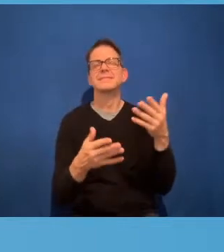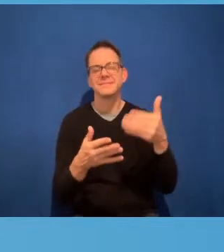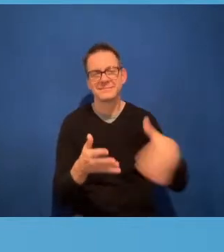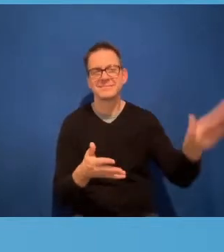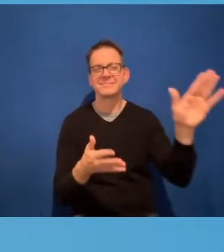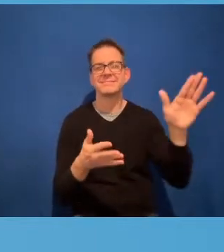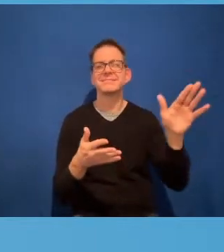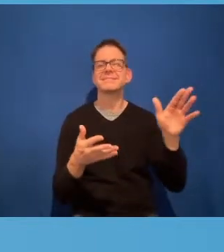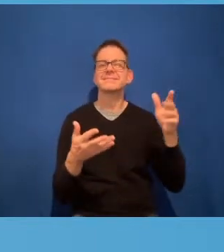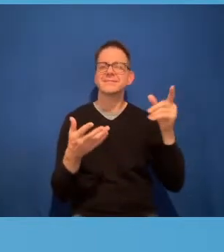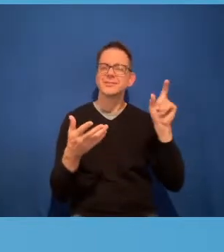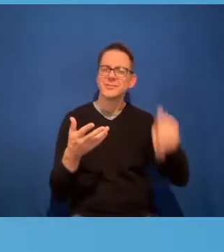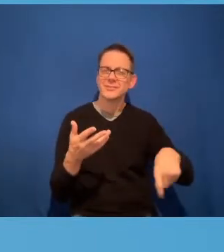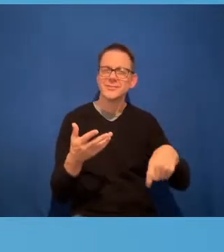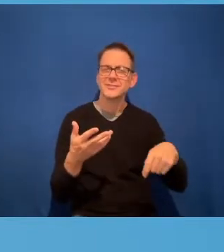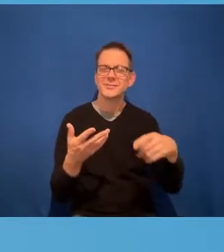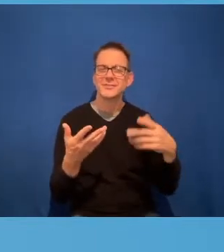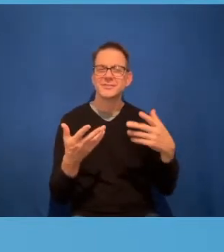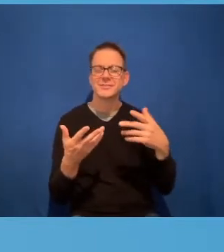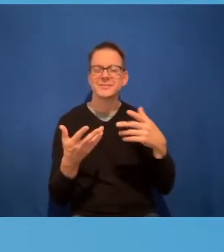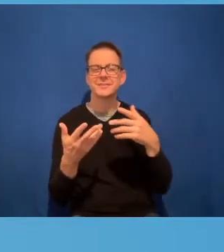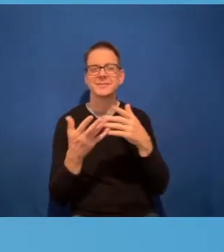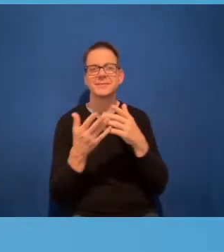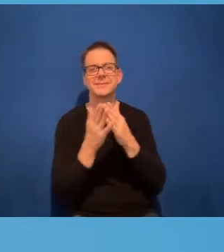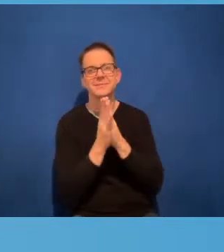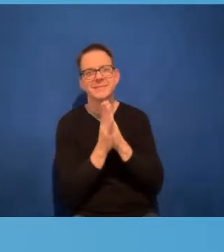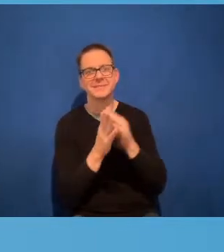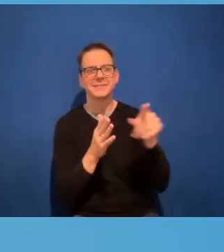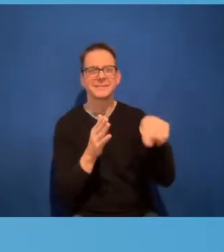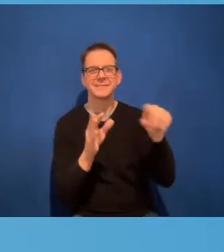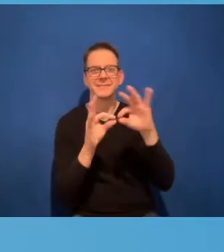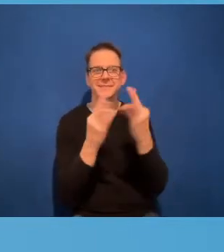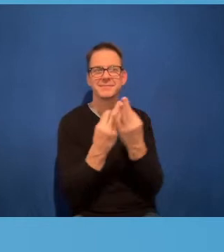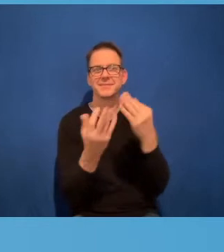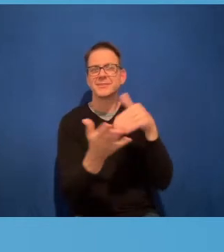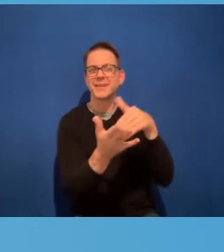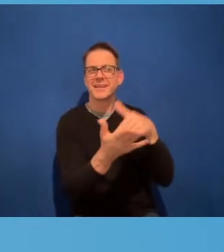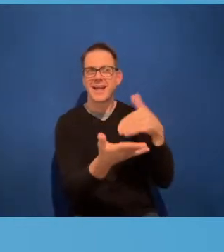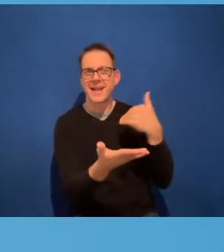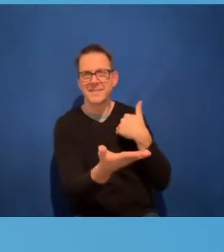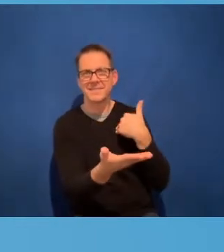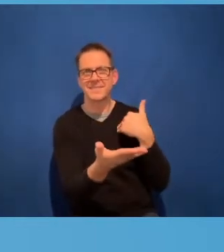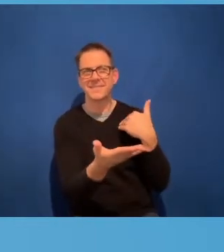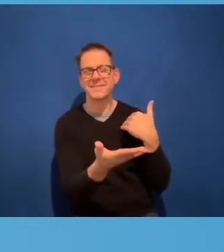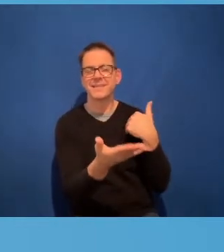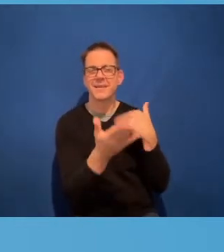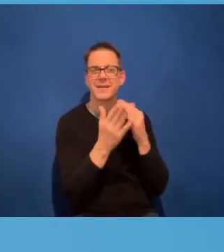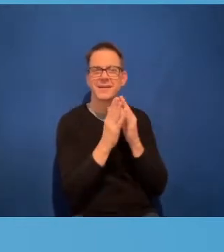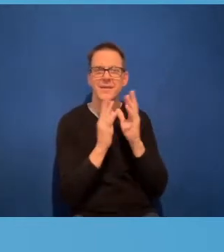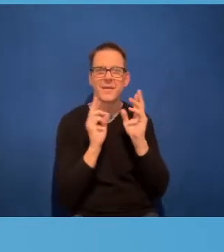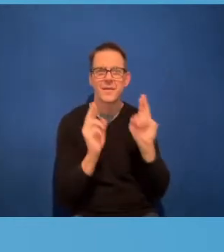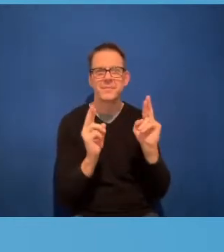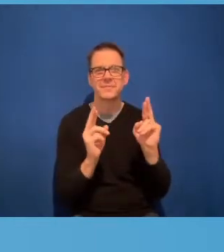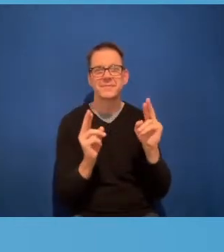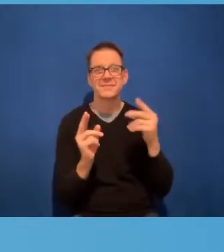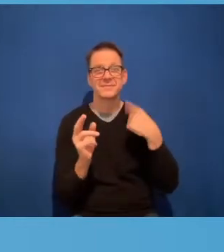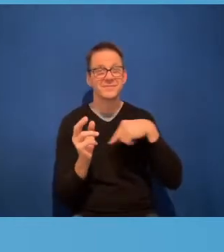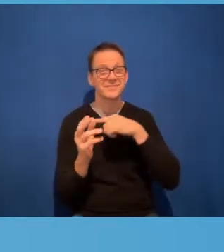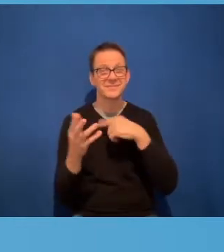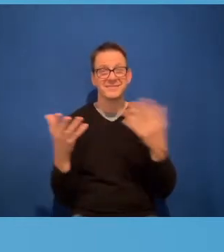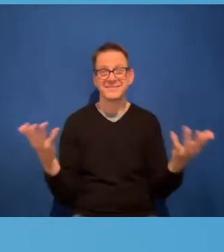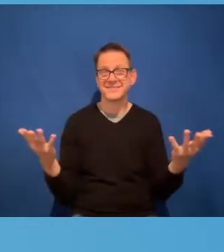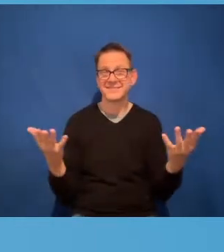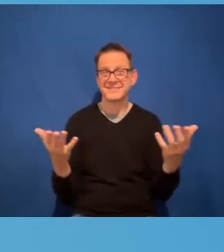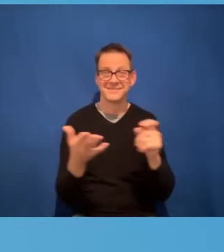them to? Well, we hope and pray that they have a family physician. But, you know, kind of ignorantly, I think we all write follow up with